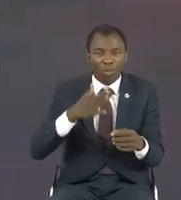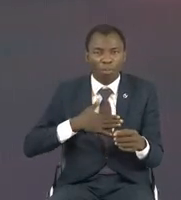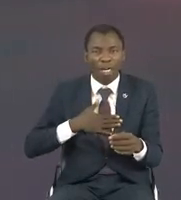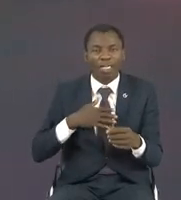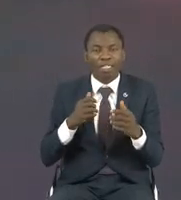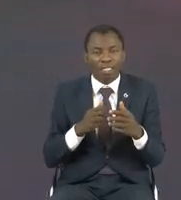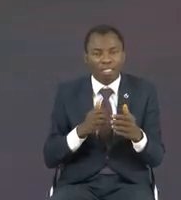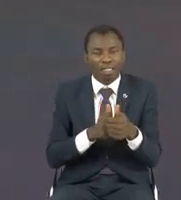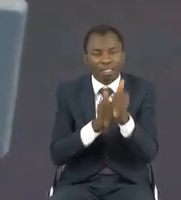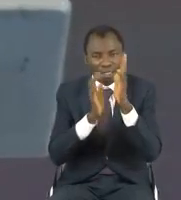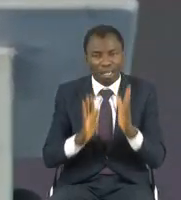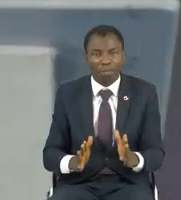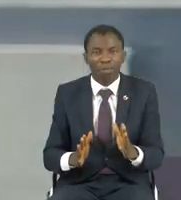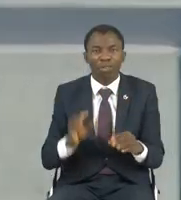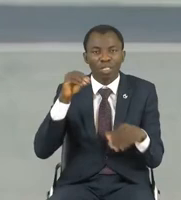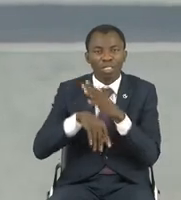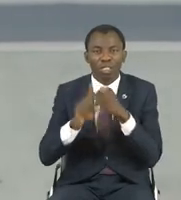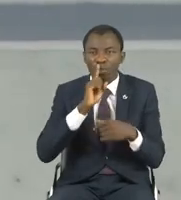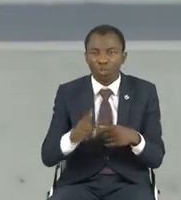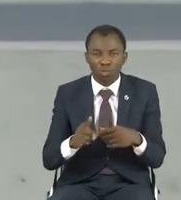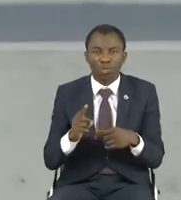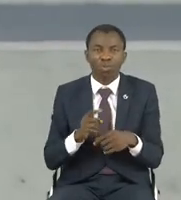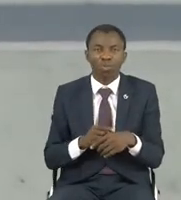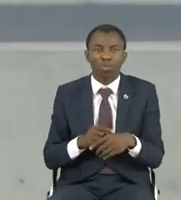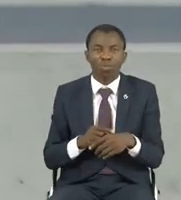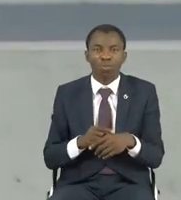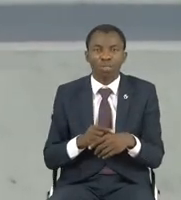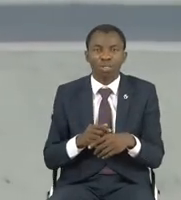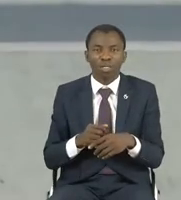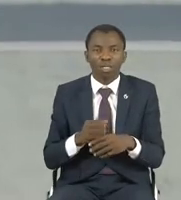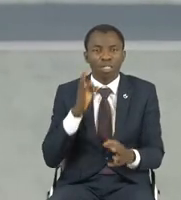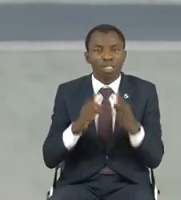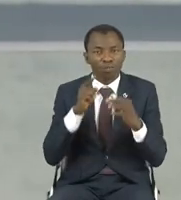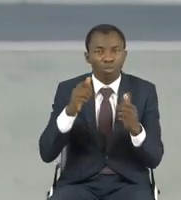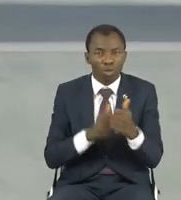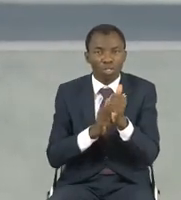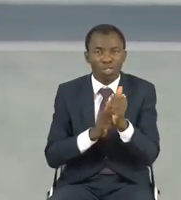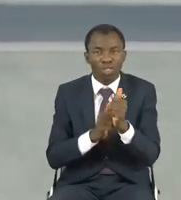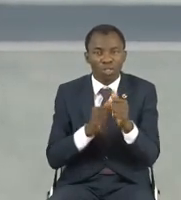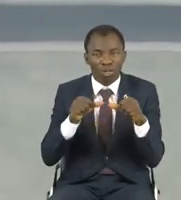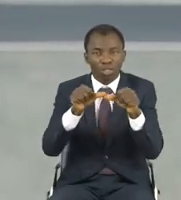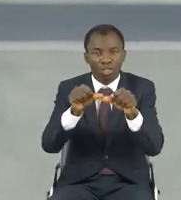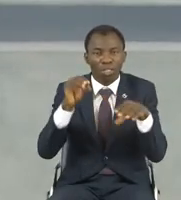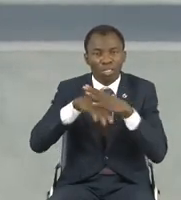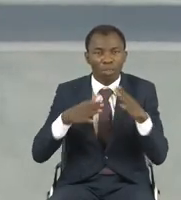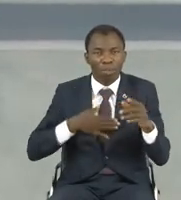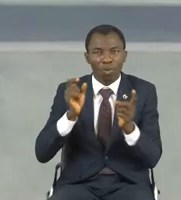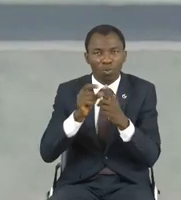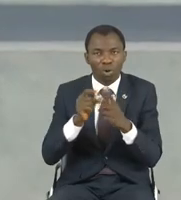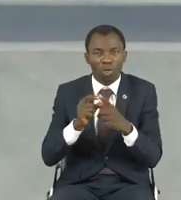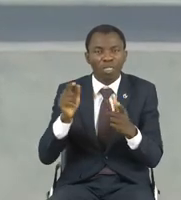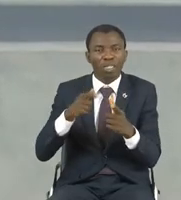disciples indeed. If ye continue in my word,